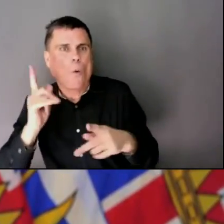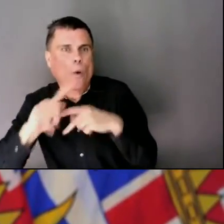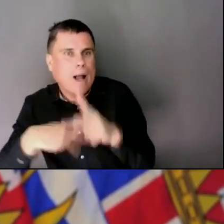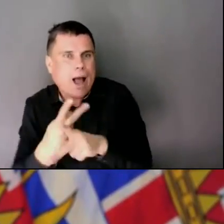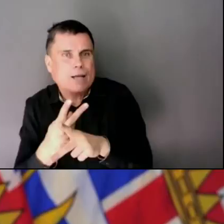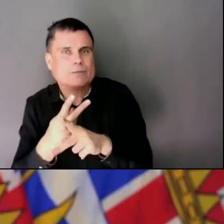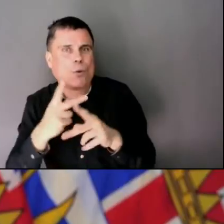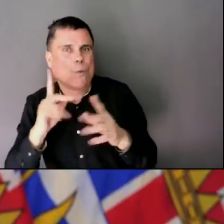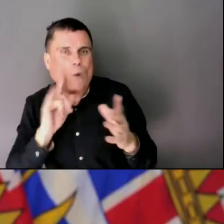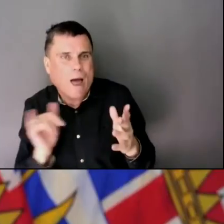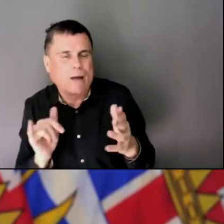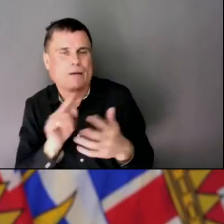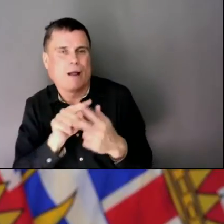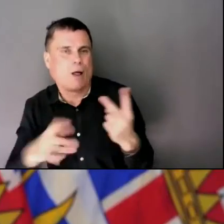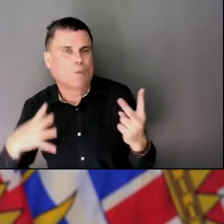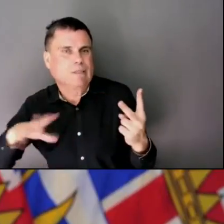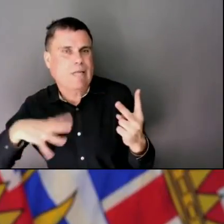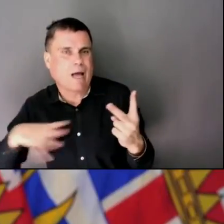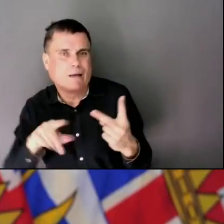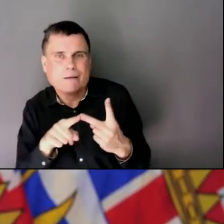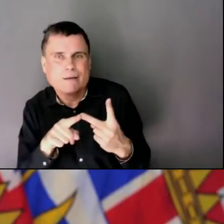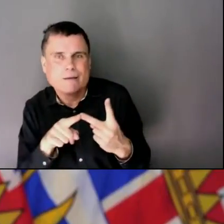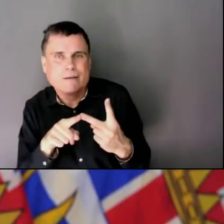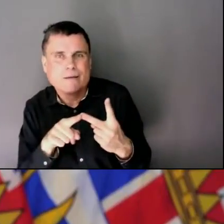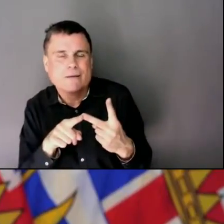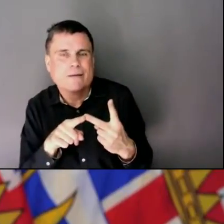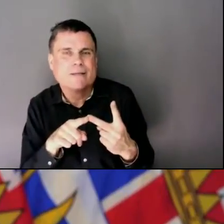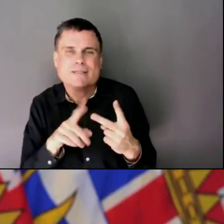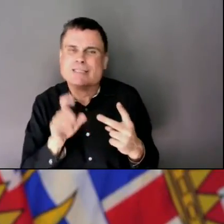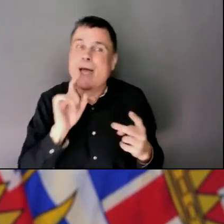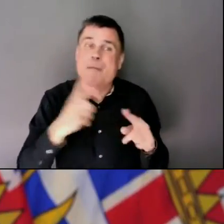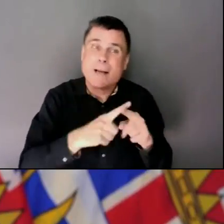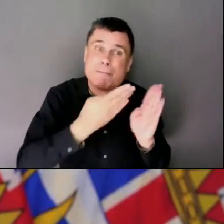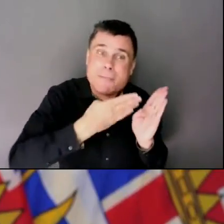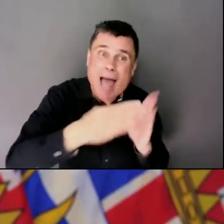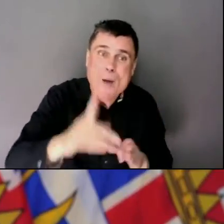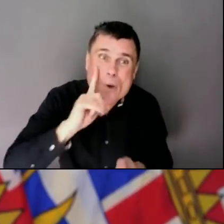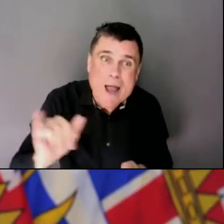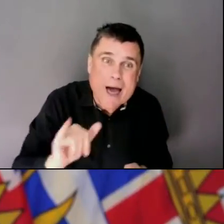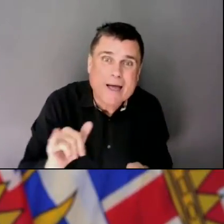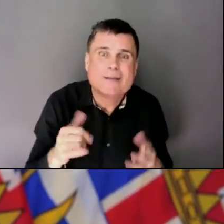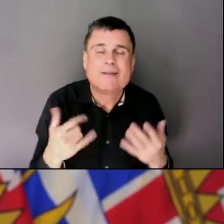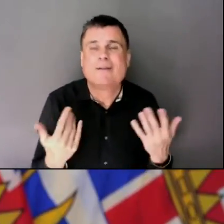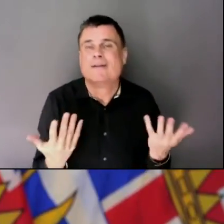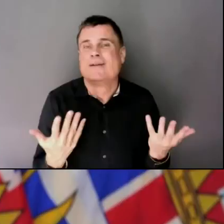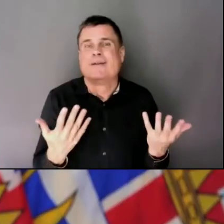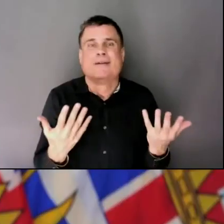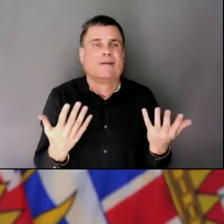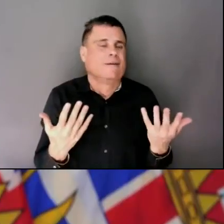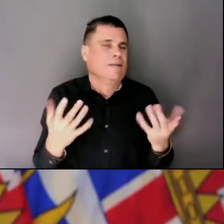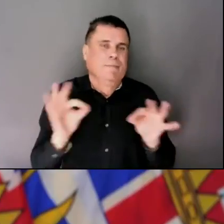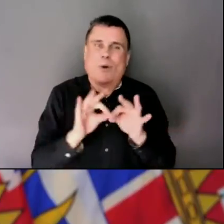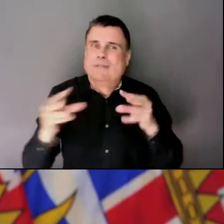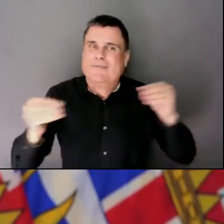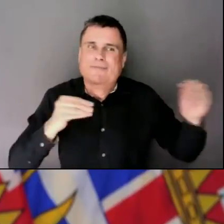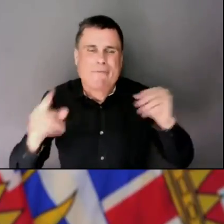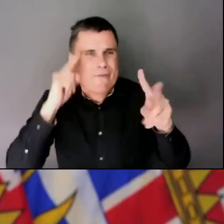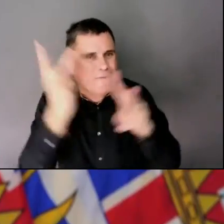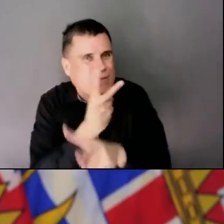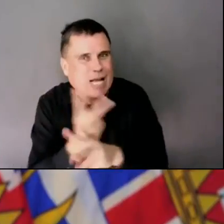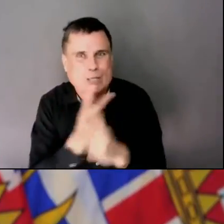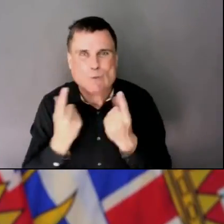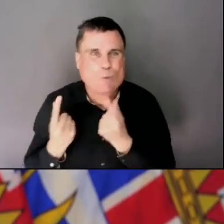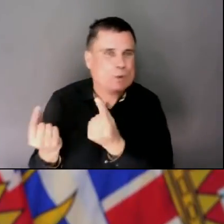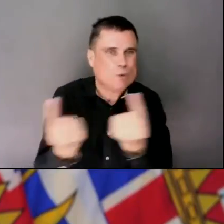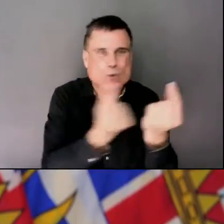of planning and being able to be flexible and trying to use the best information we have to make